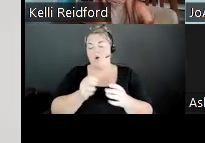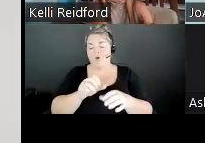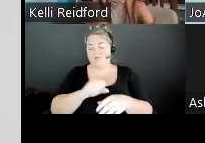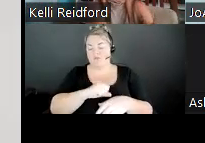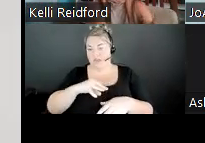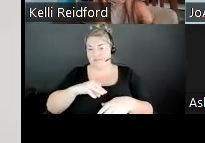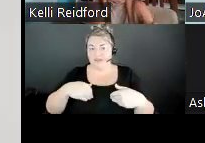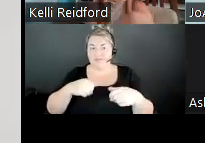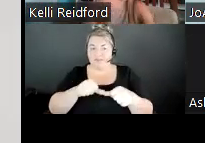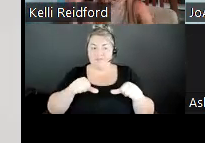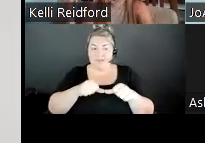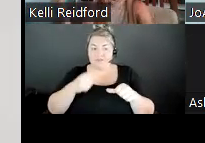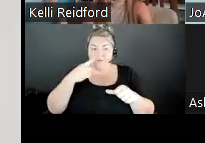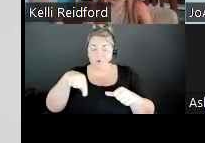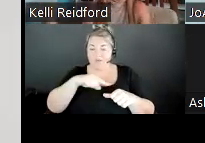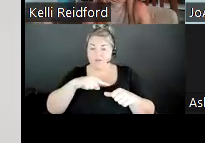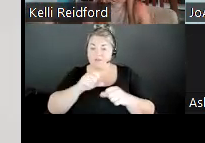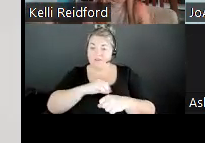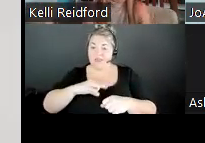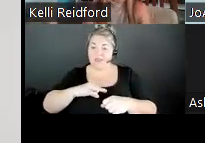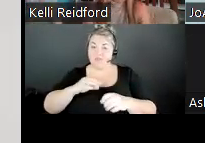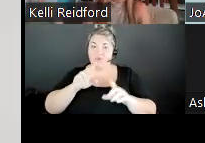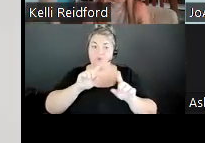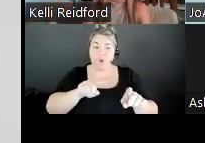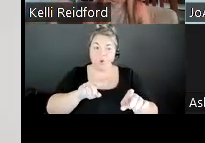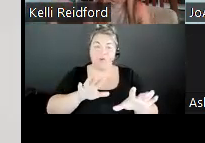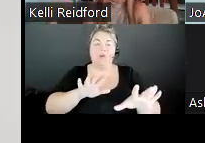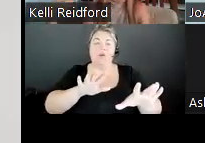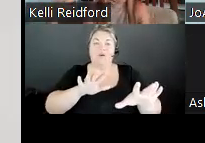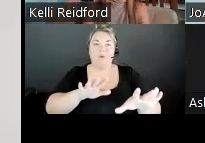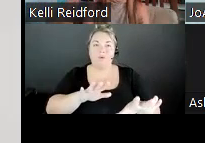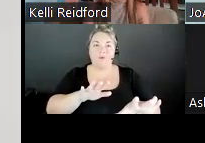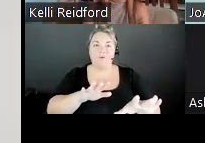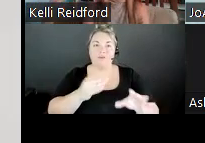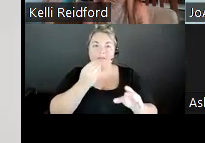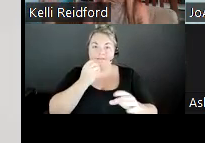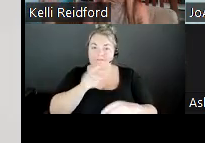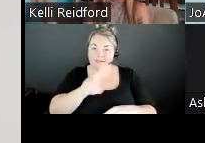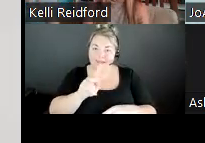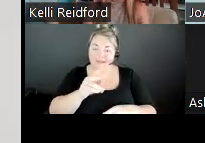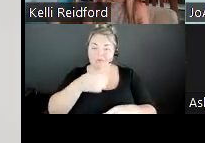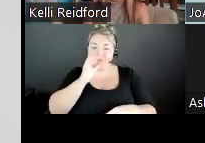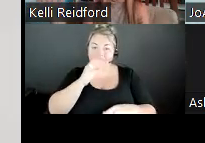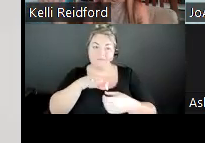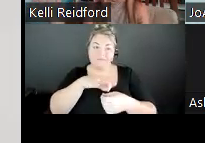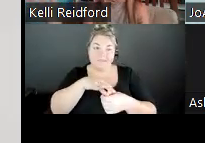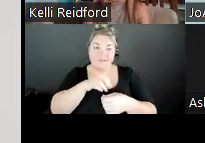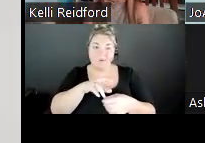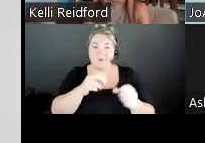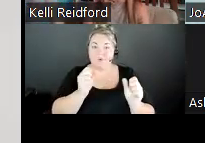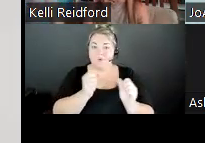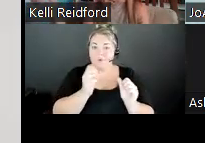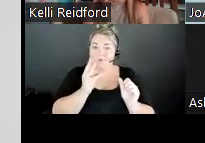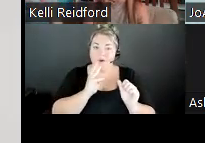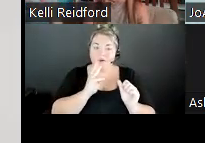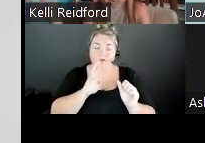for them to go and retreat as needed, to take a breather, to eat a snack, to drink warm tea or cold water,